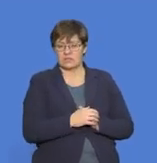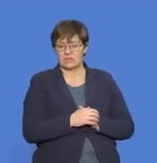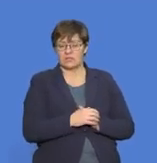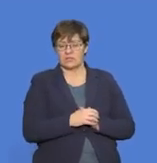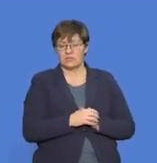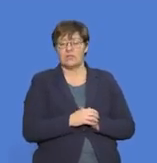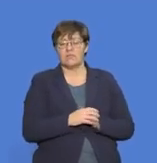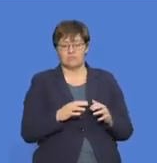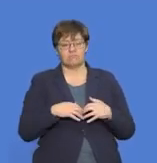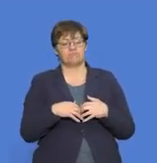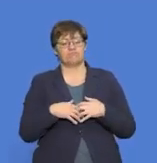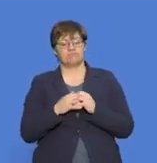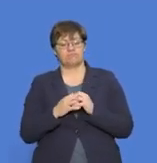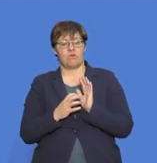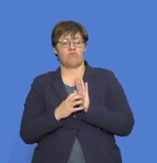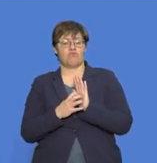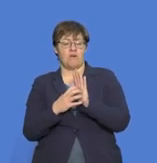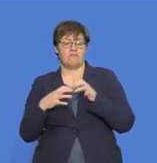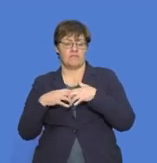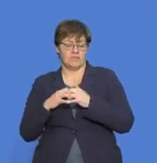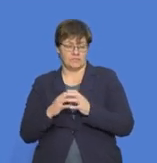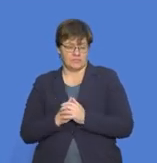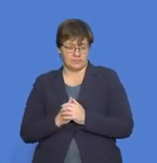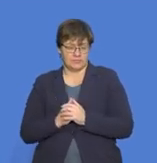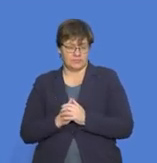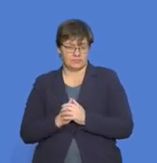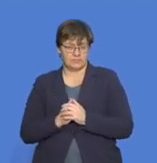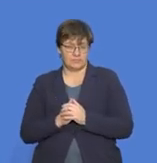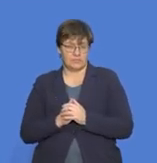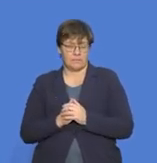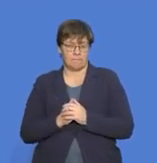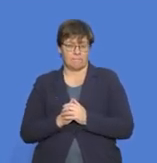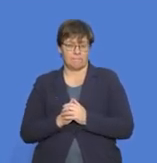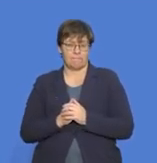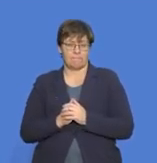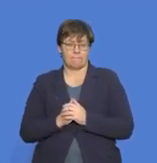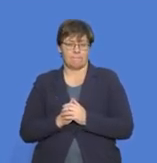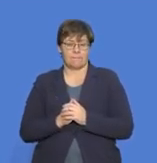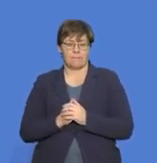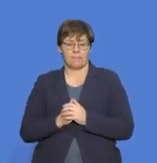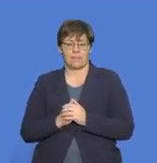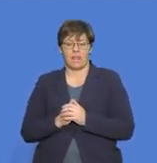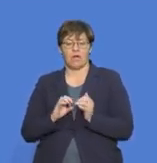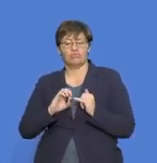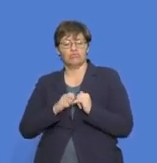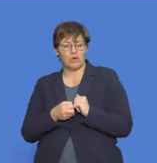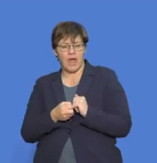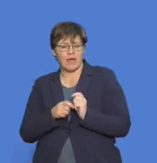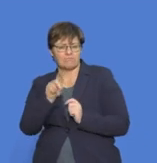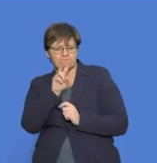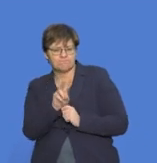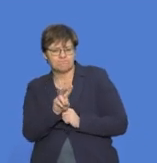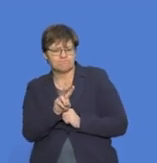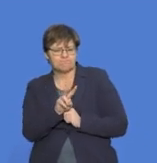draw up a graph. So let's try and interpret, what is this